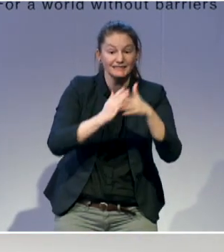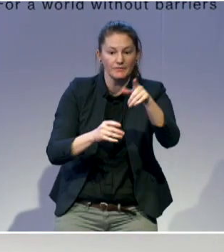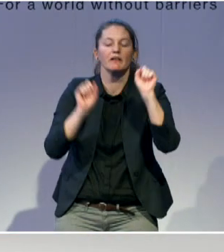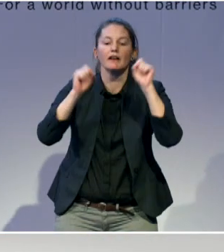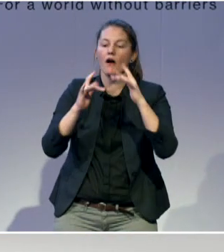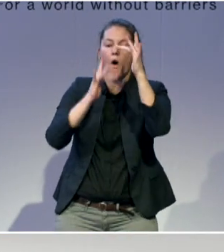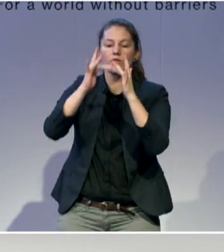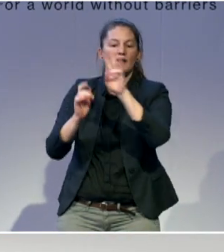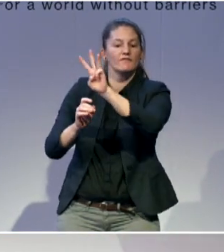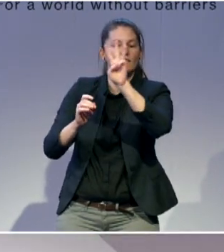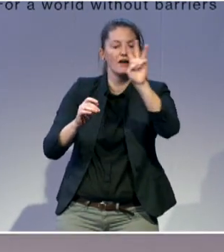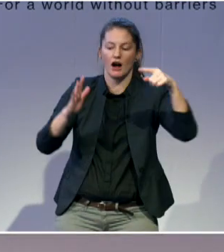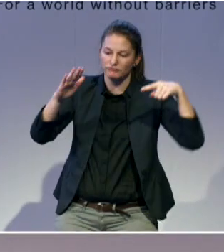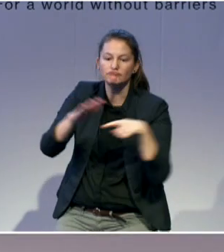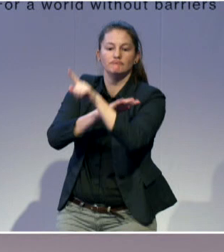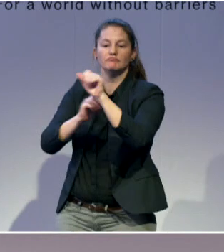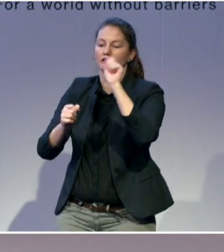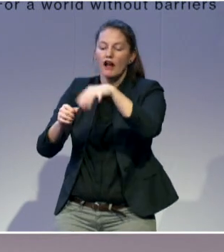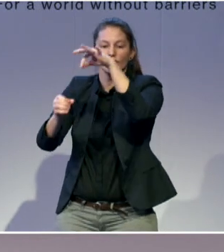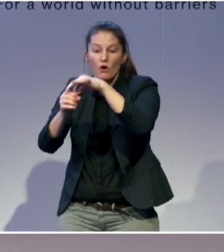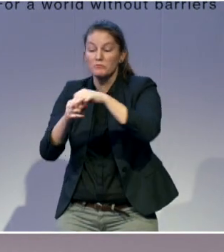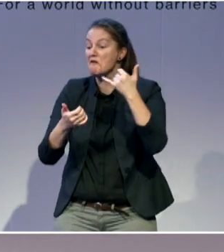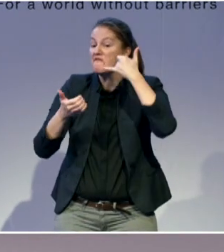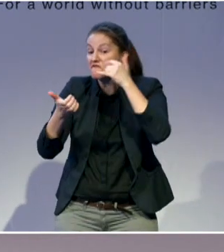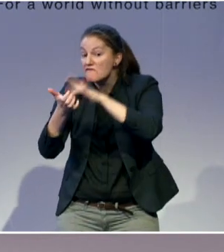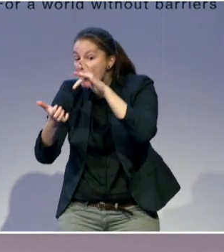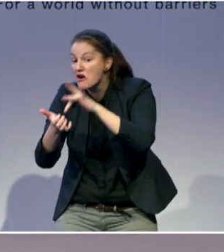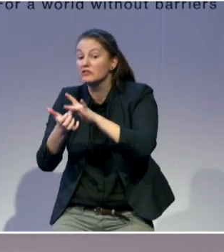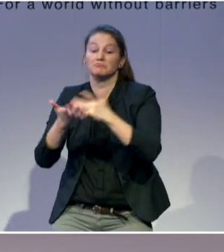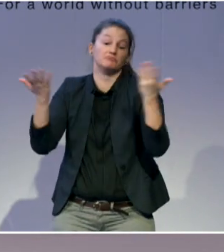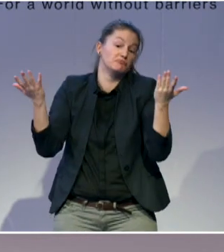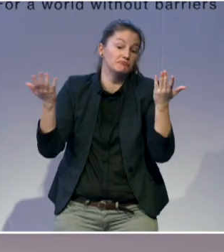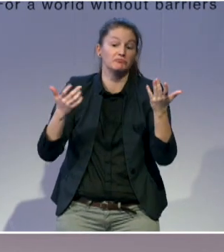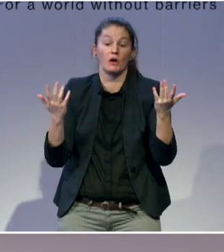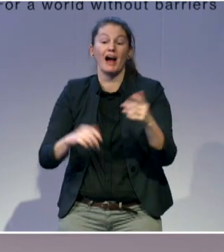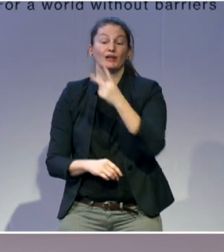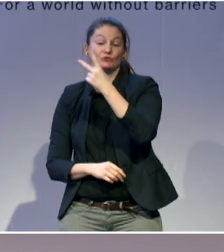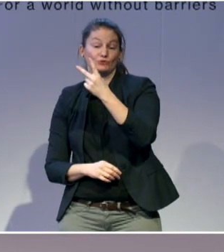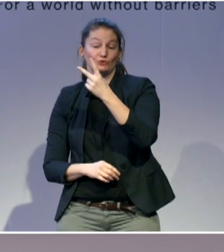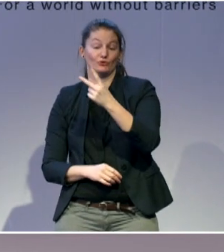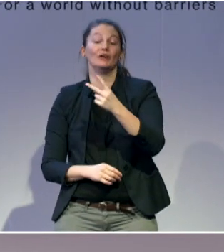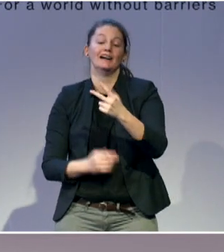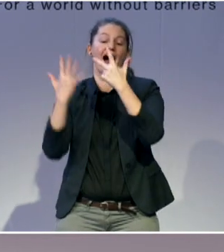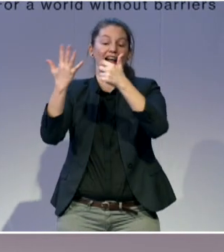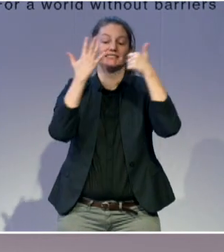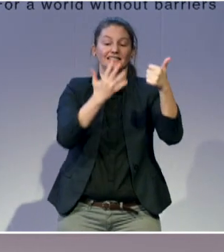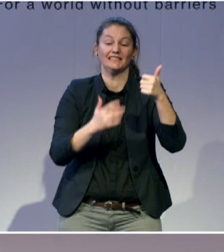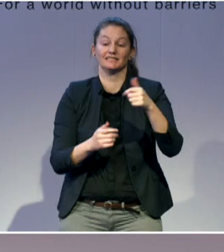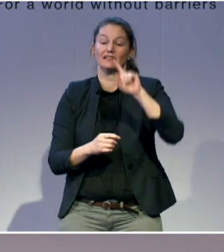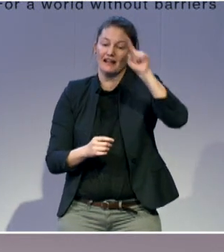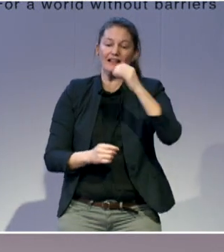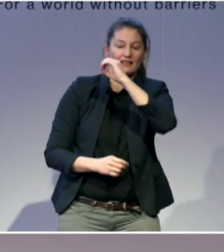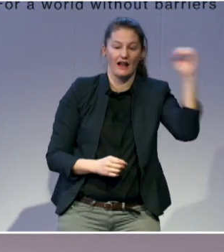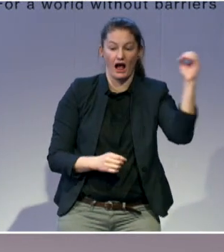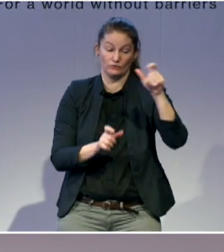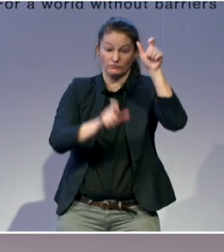keypad. Over 280,000 voters within New South Wales used the system in 2015, and it has been replicated